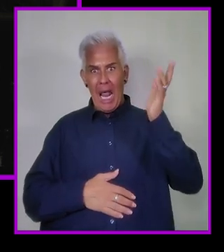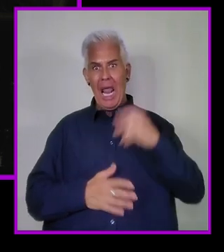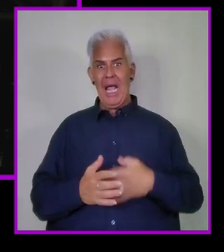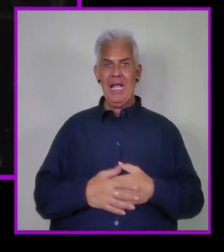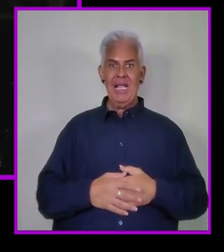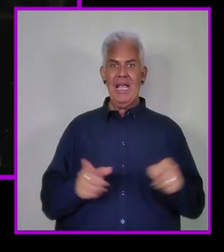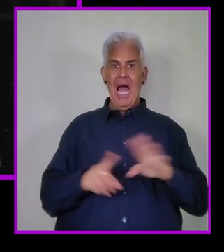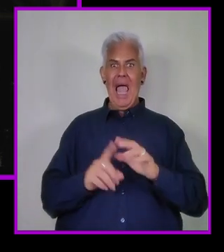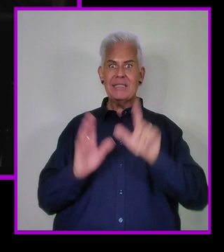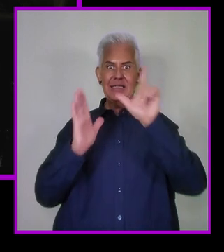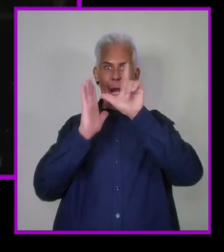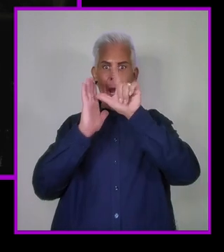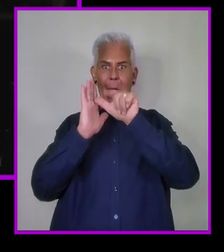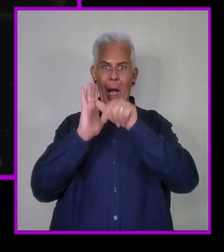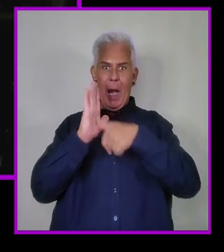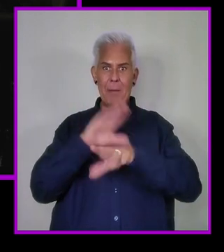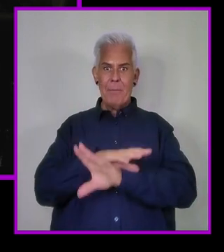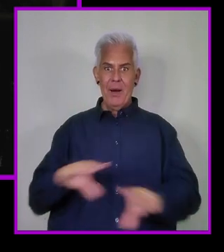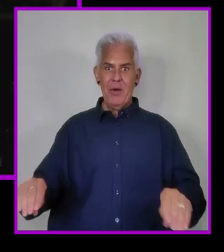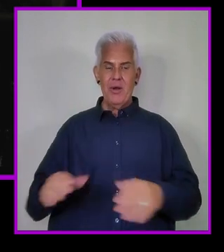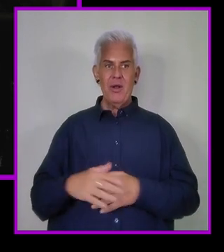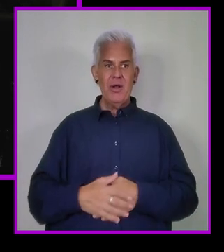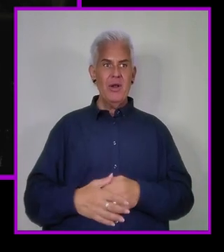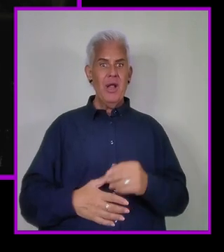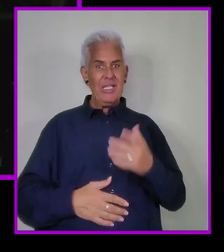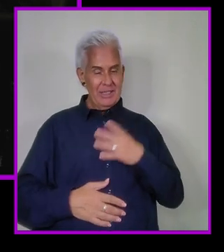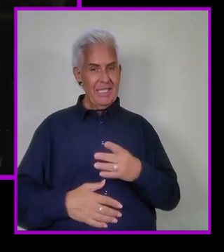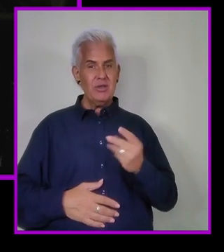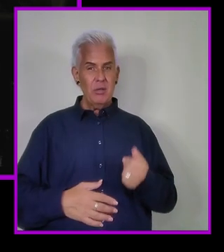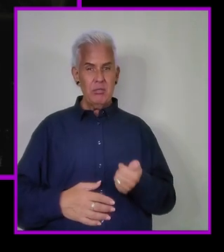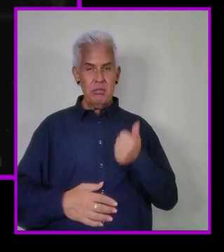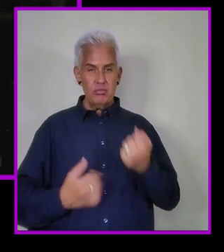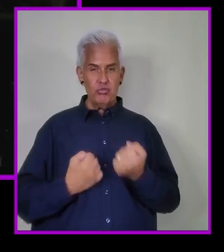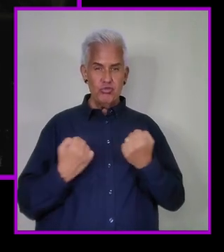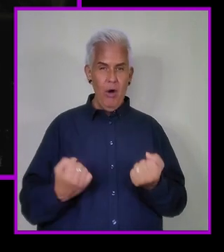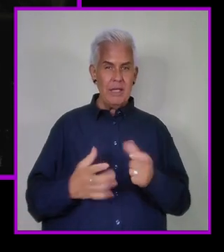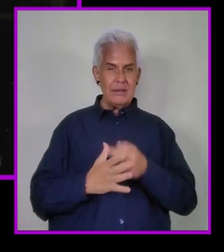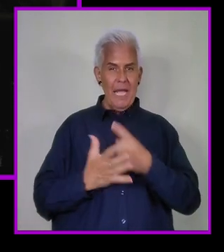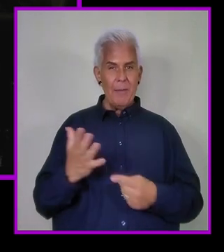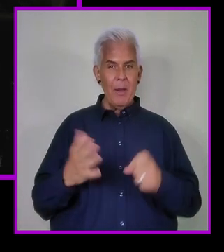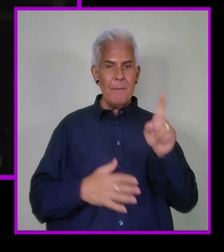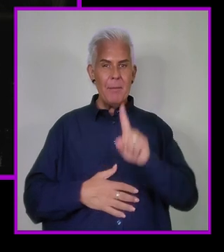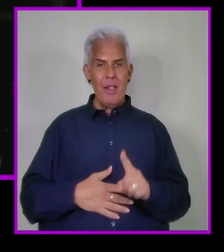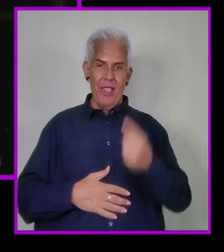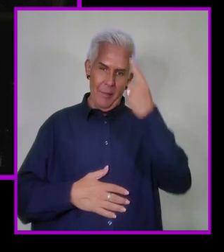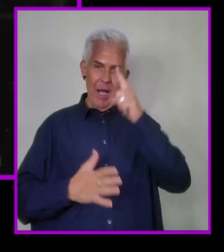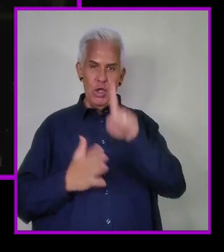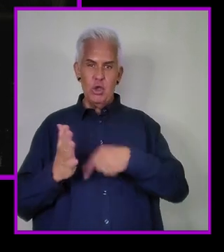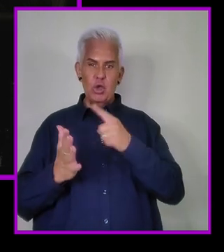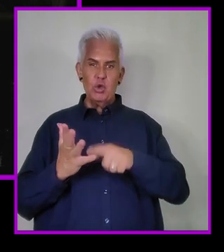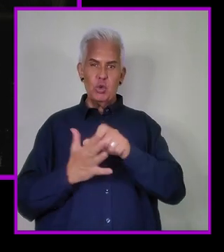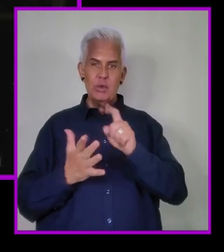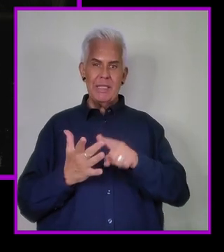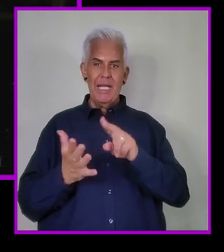<I'll be> like... and also some hugely ballsy disabled people. Yes. And yeah. I'm thinking today, of course, of Judy Neumann, who, you